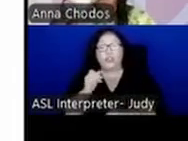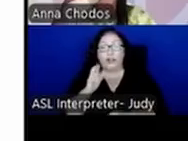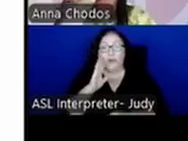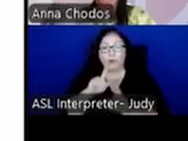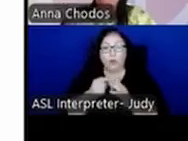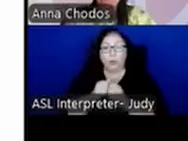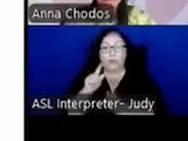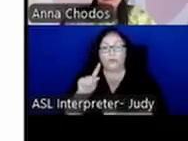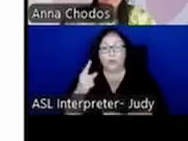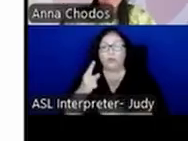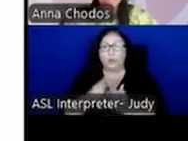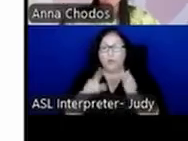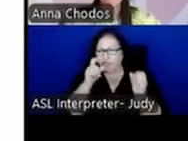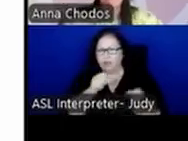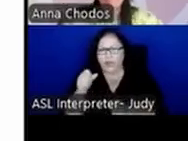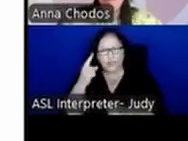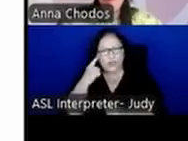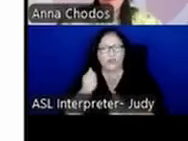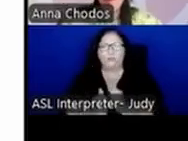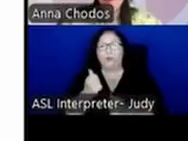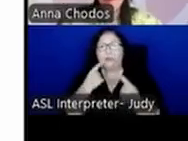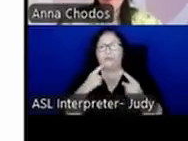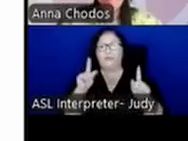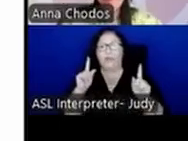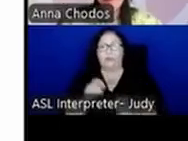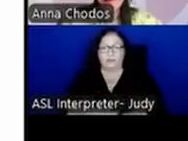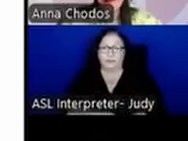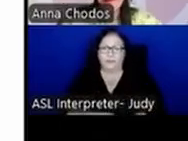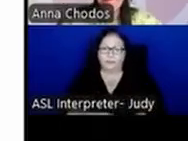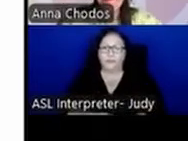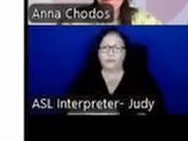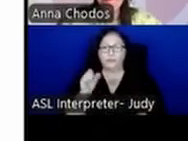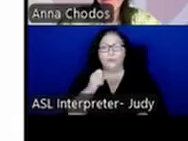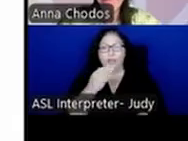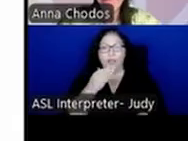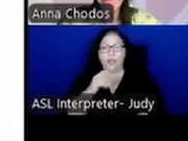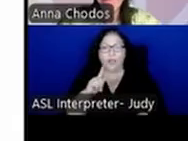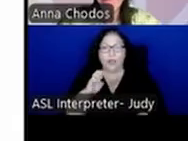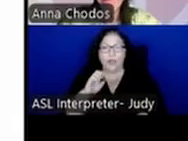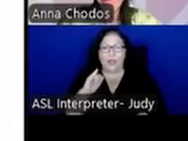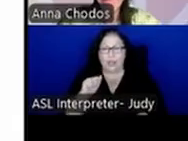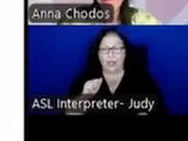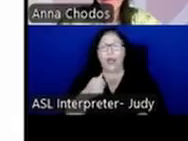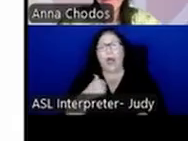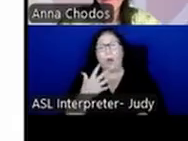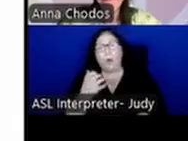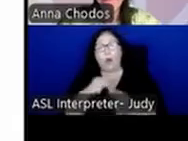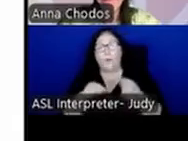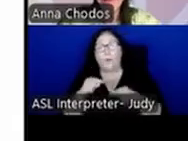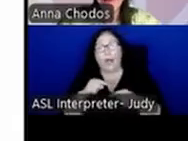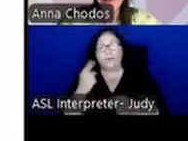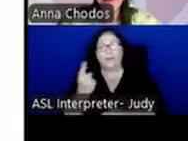most effective? Yeah, thank you, Leah. I think I just want to go back to something that Anna said, which